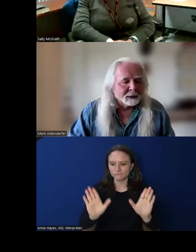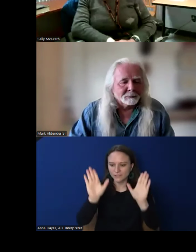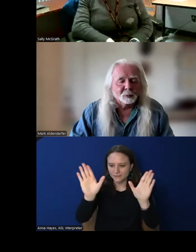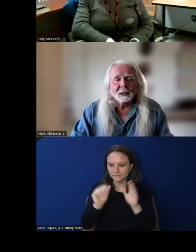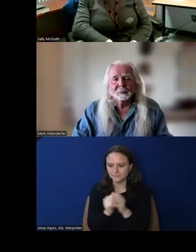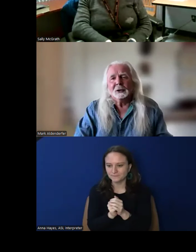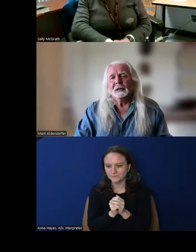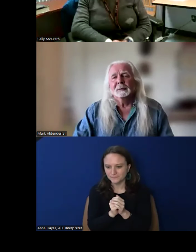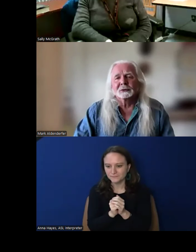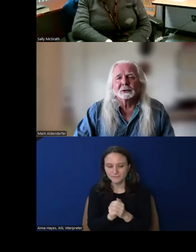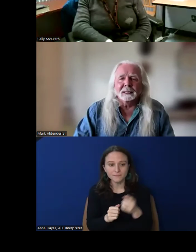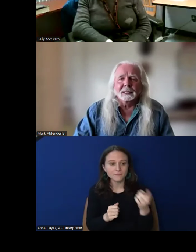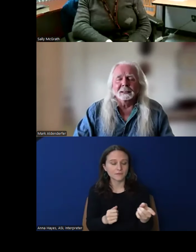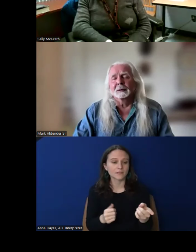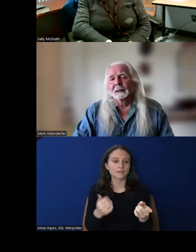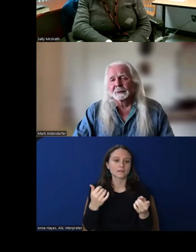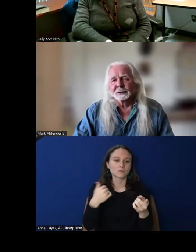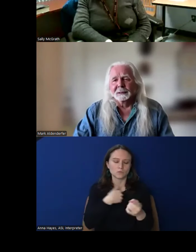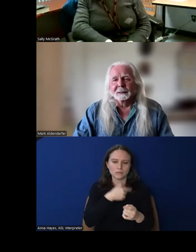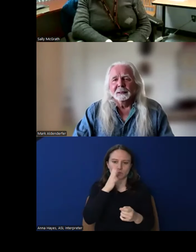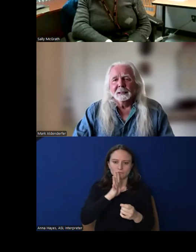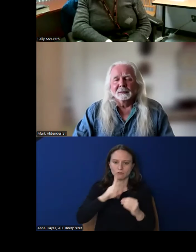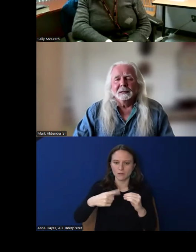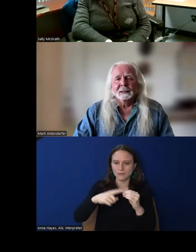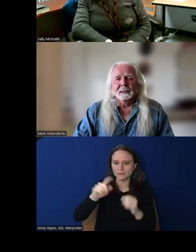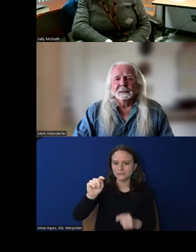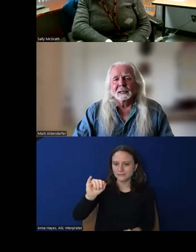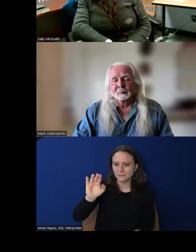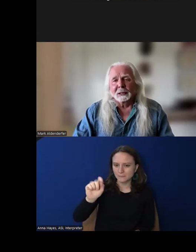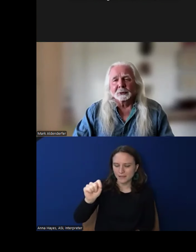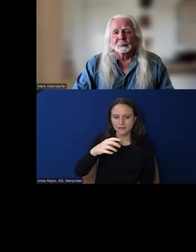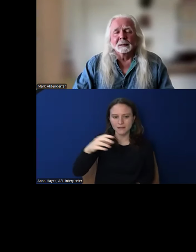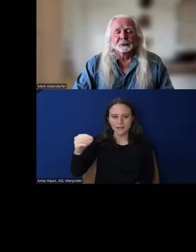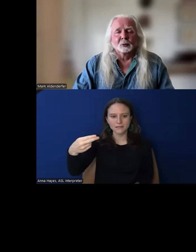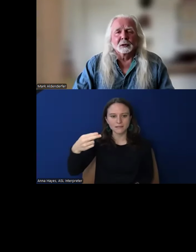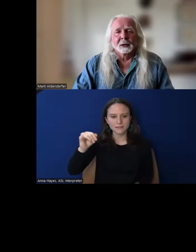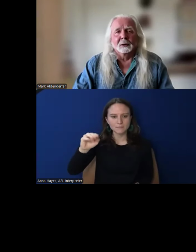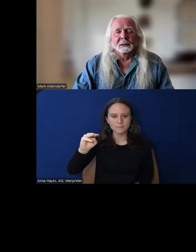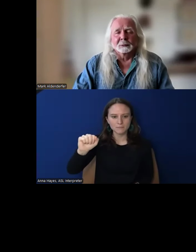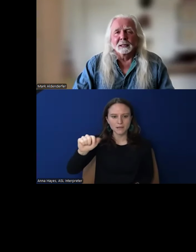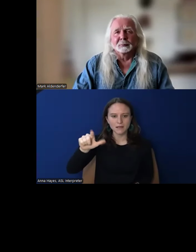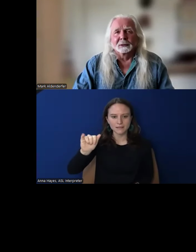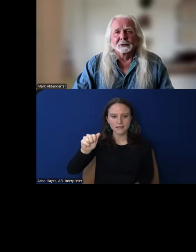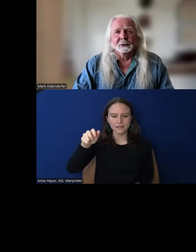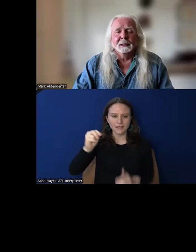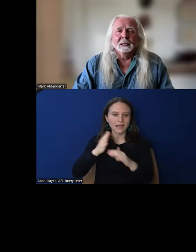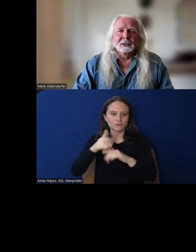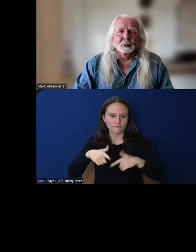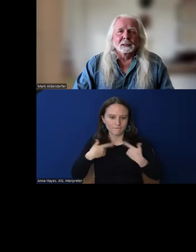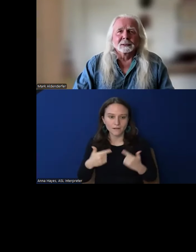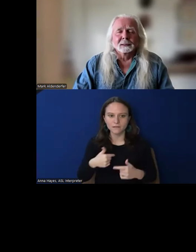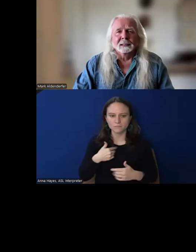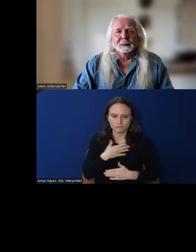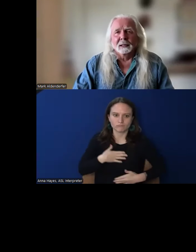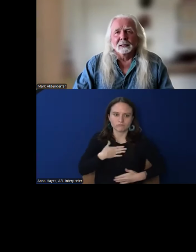case, we're going to be talking about Tibet and the Himalayas tonight. I've had the distinct pleasure to be able to work on the Tibetan Plateau as